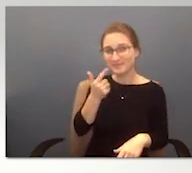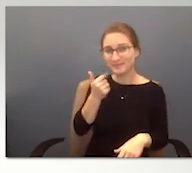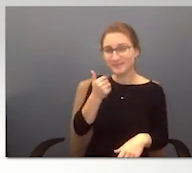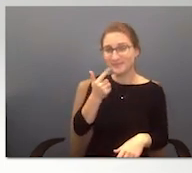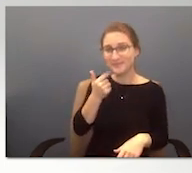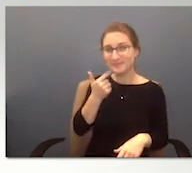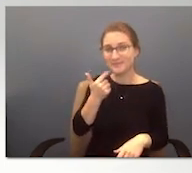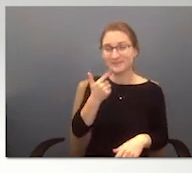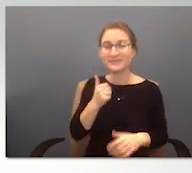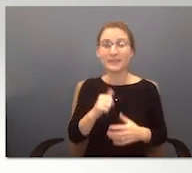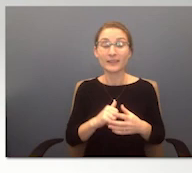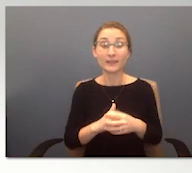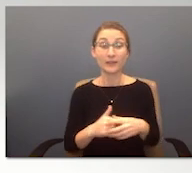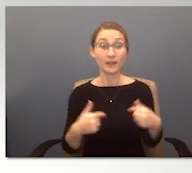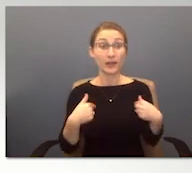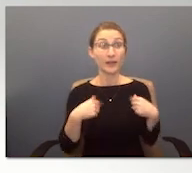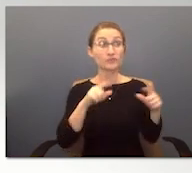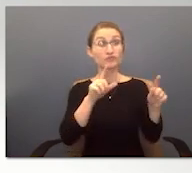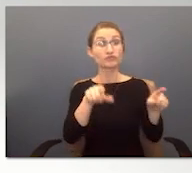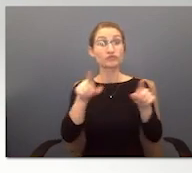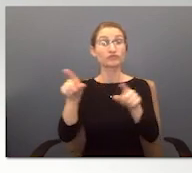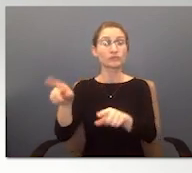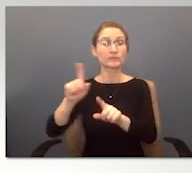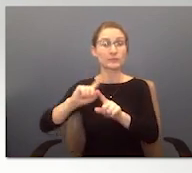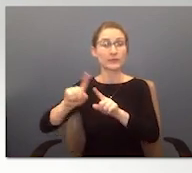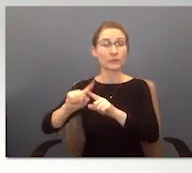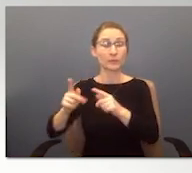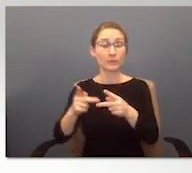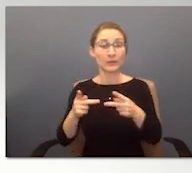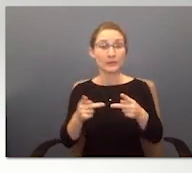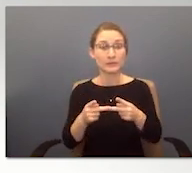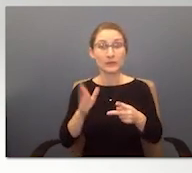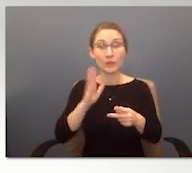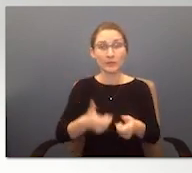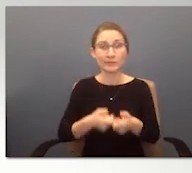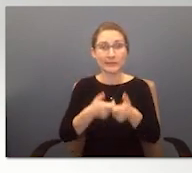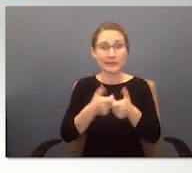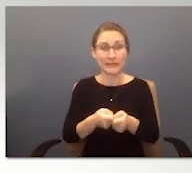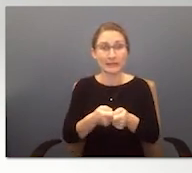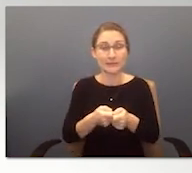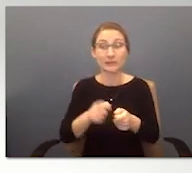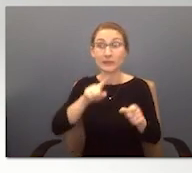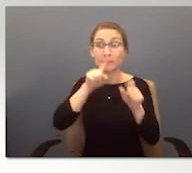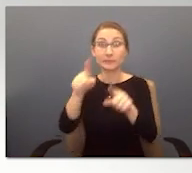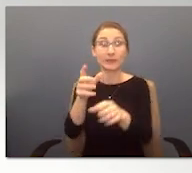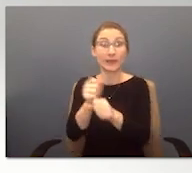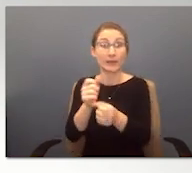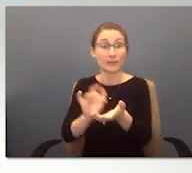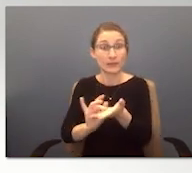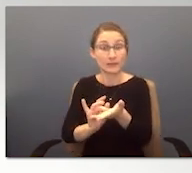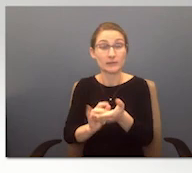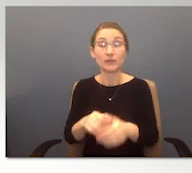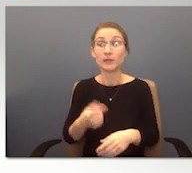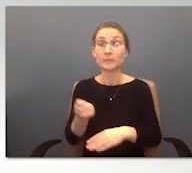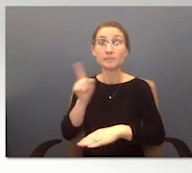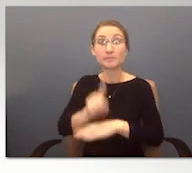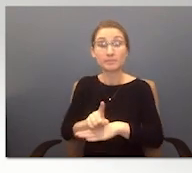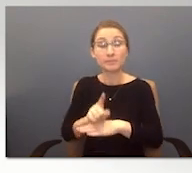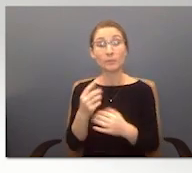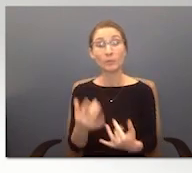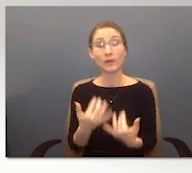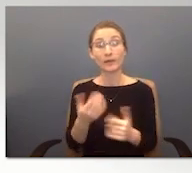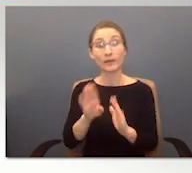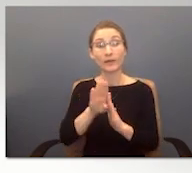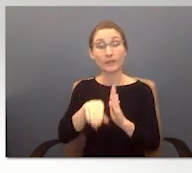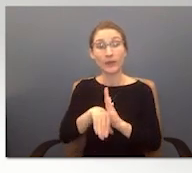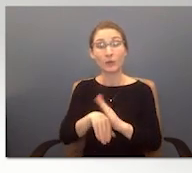They haven't. I went to other places, they sent me a text message, told me come get my medicine. I showed up, I waited a half an hour, and